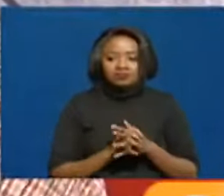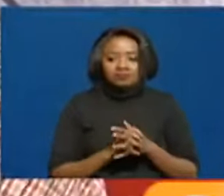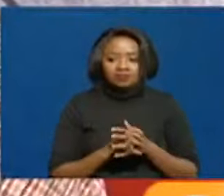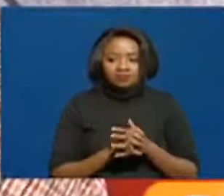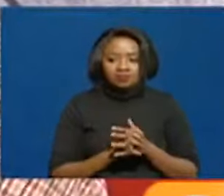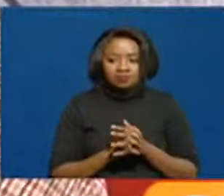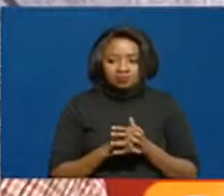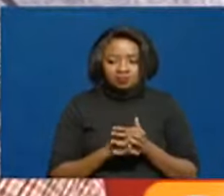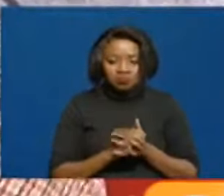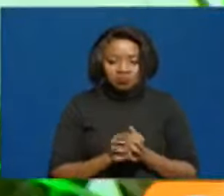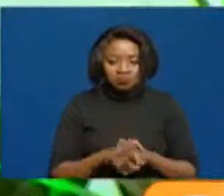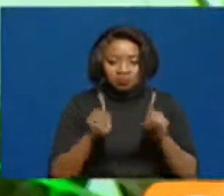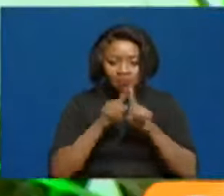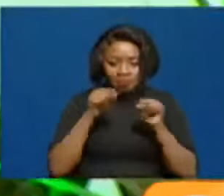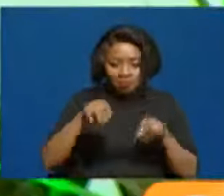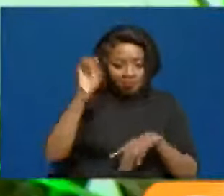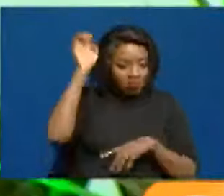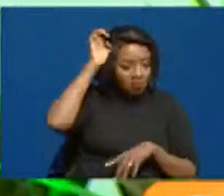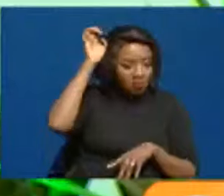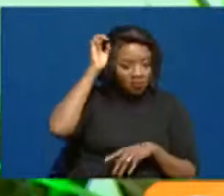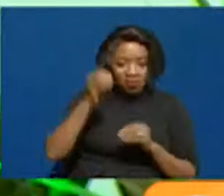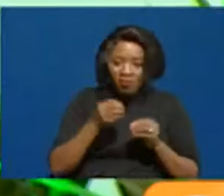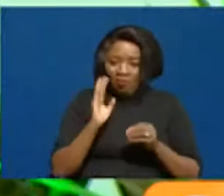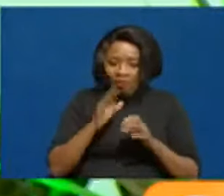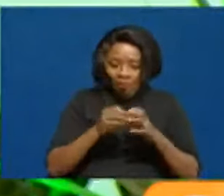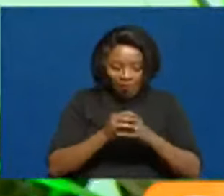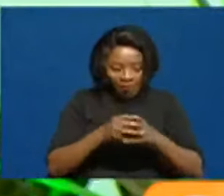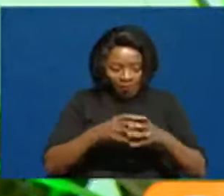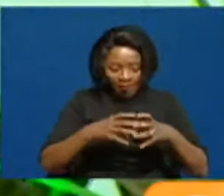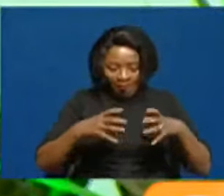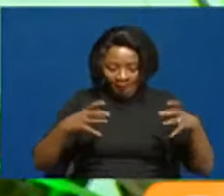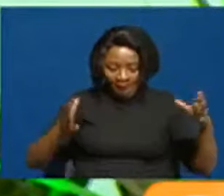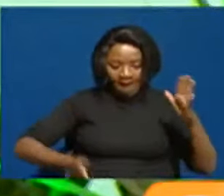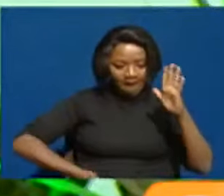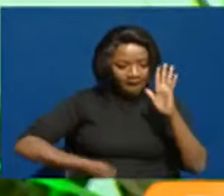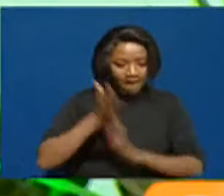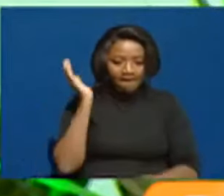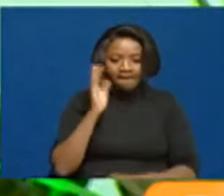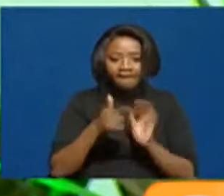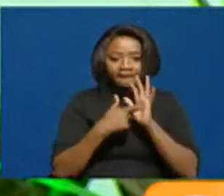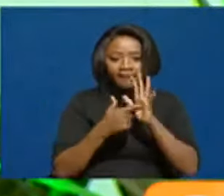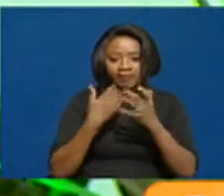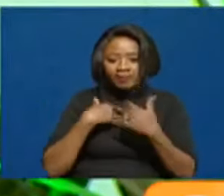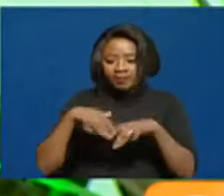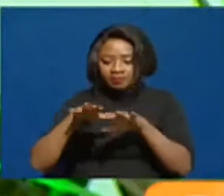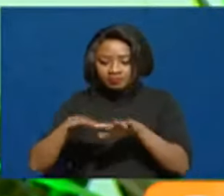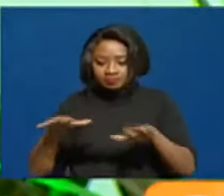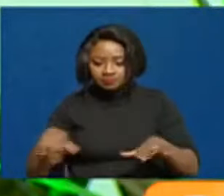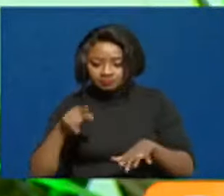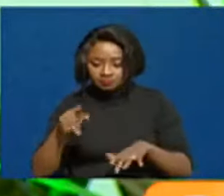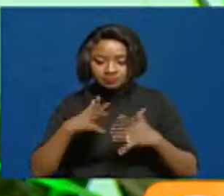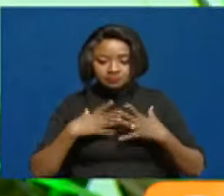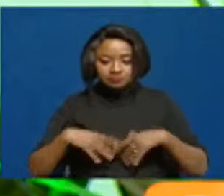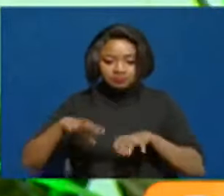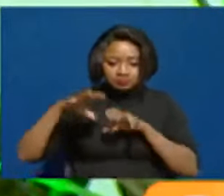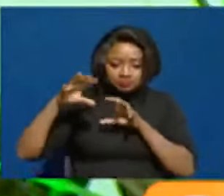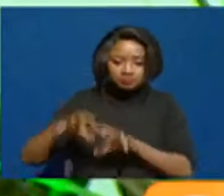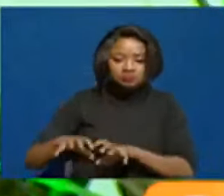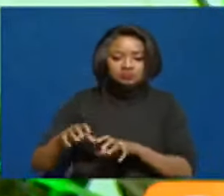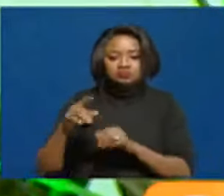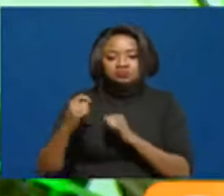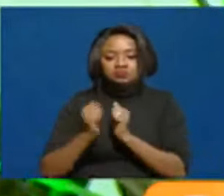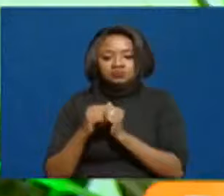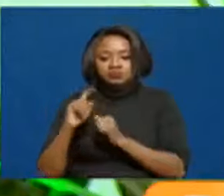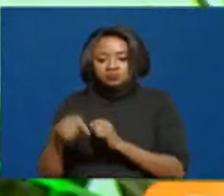this town, which will be a city, is growing very fast. We have a city market, which is going to have 10,000 people. We have